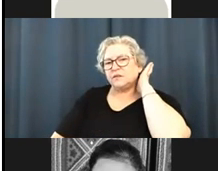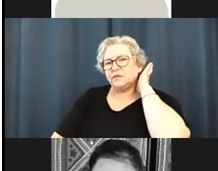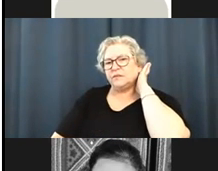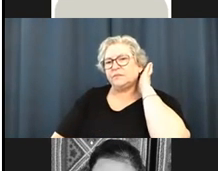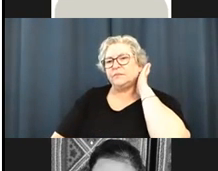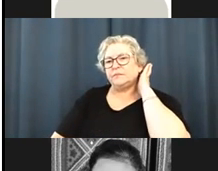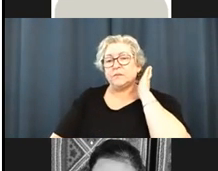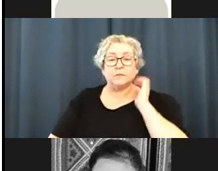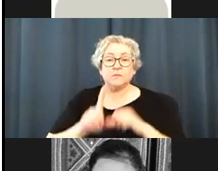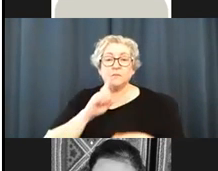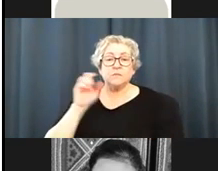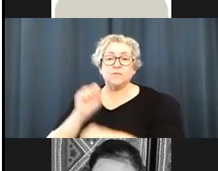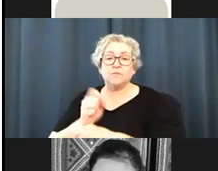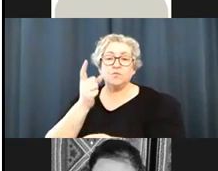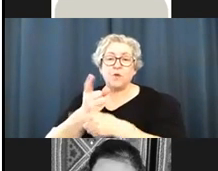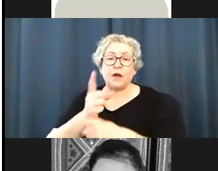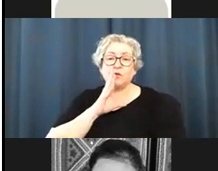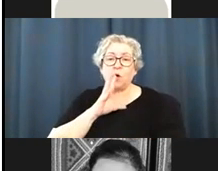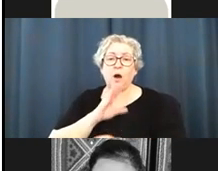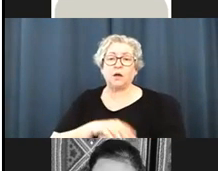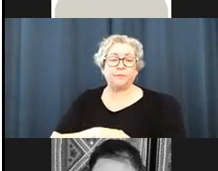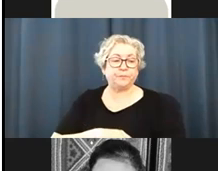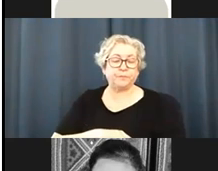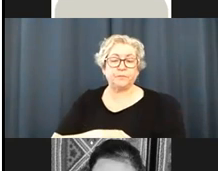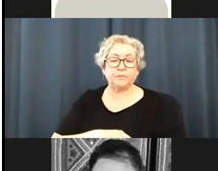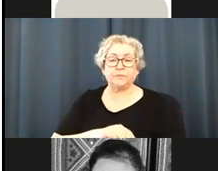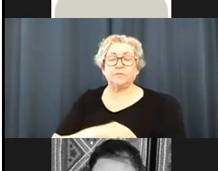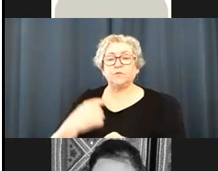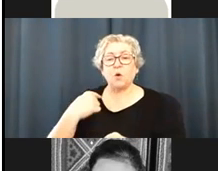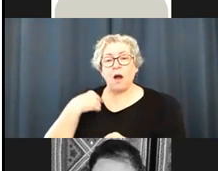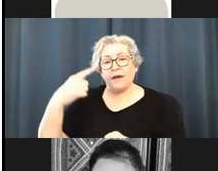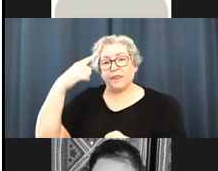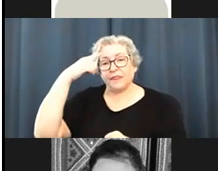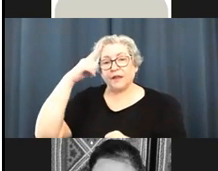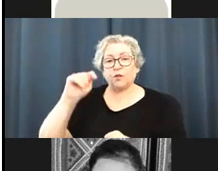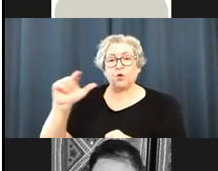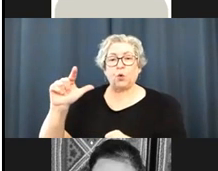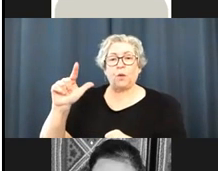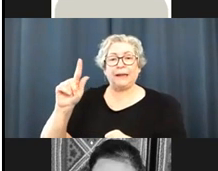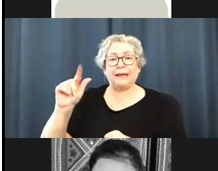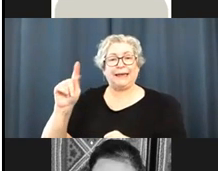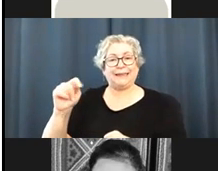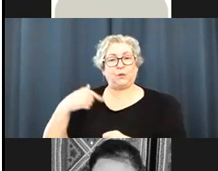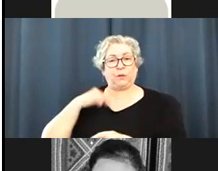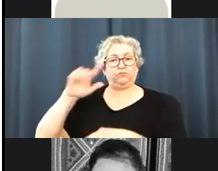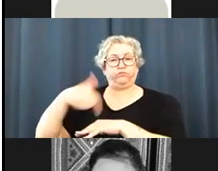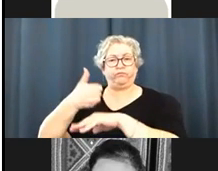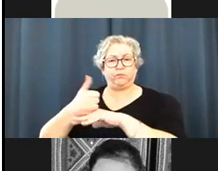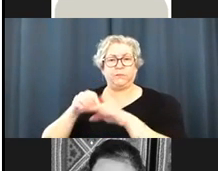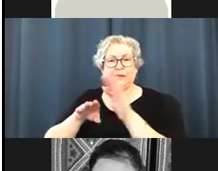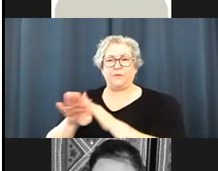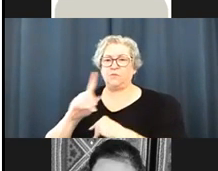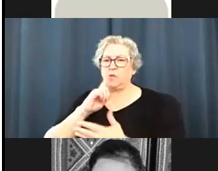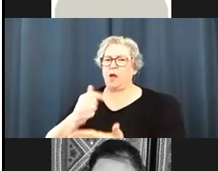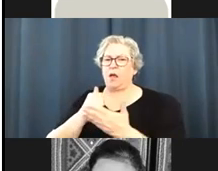Absolutely. So, and I think that the toolkits that we've developed will be really helpful.